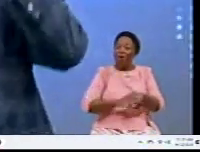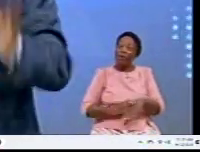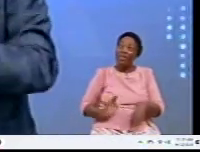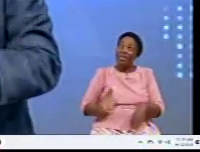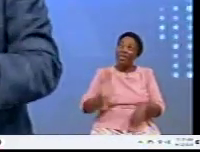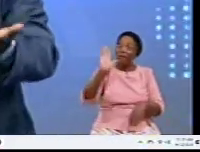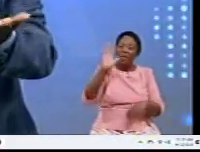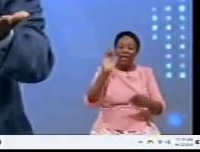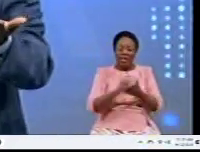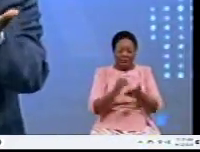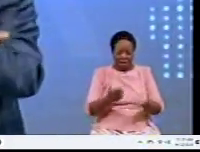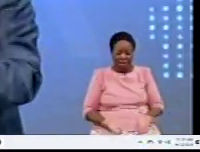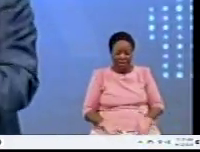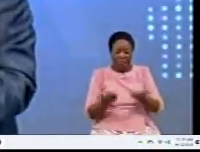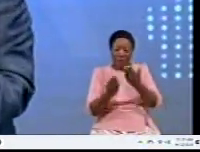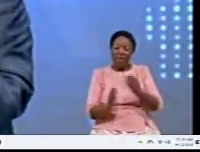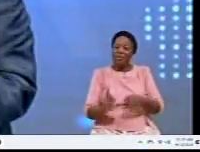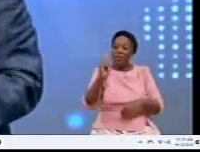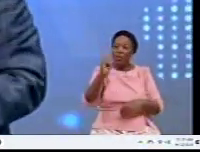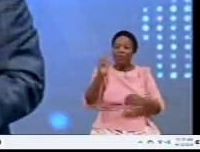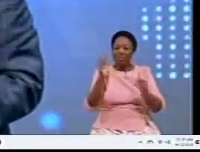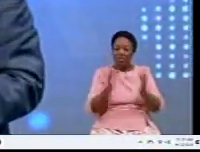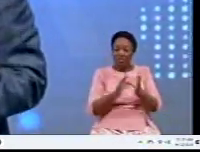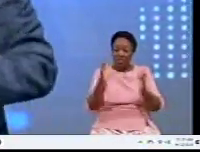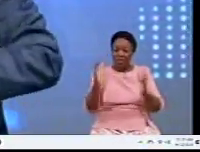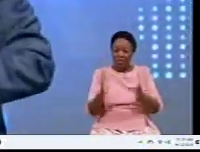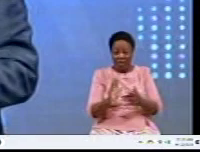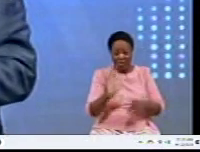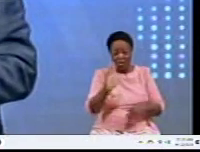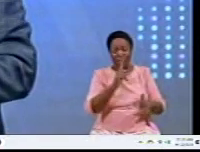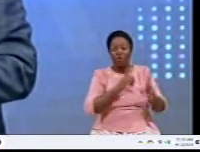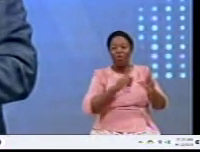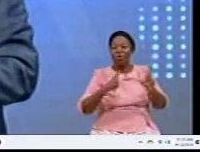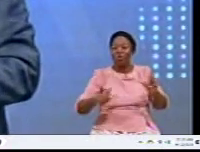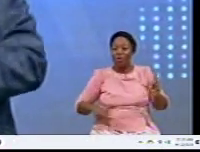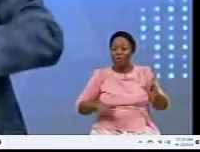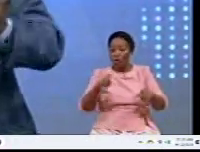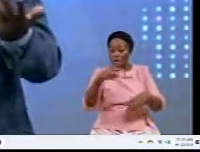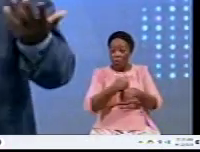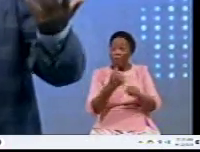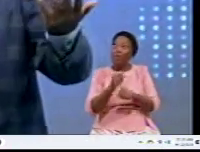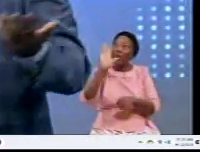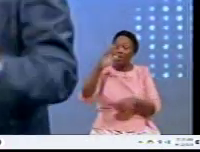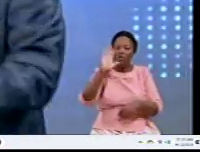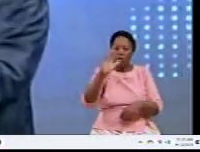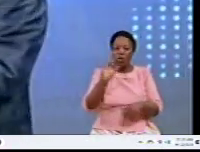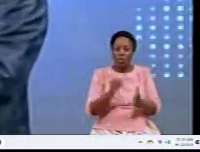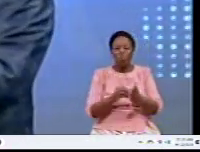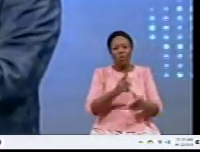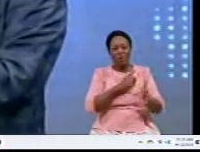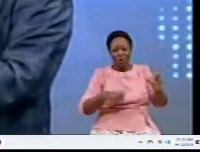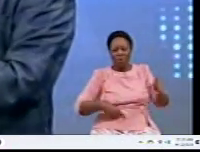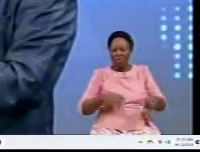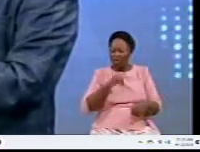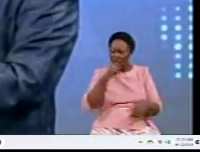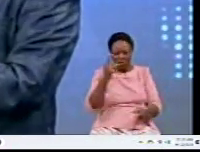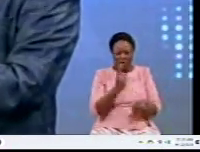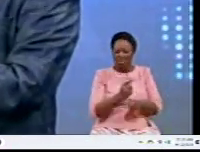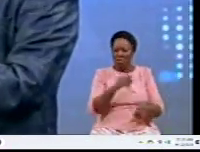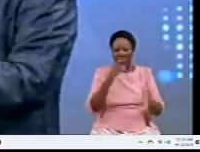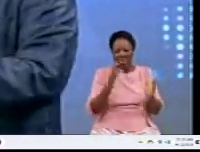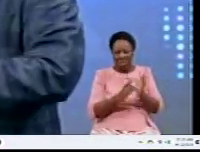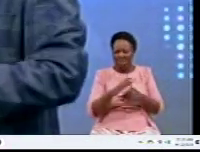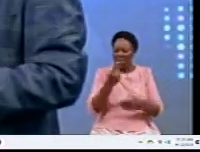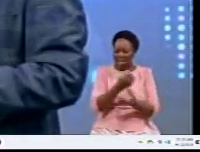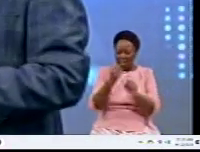that raised up Jesus your Lord. You make him your Lord. It's not just Jesus is